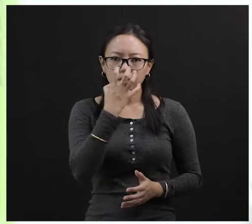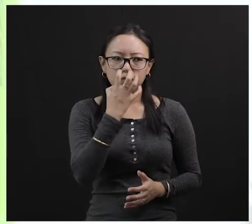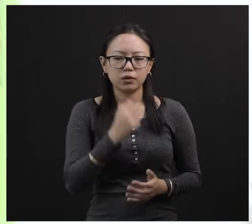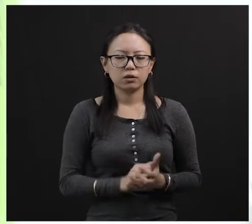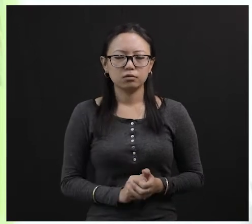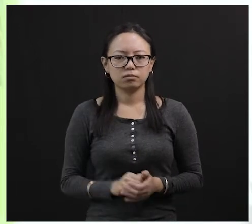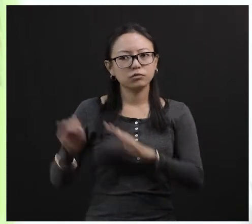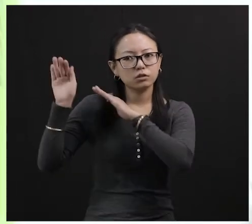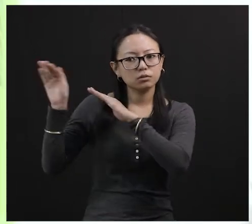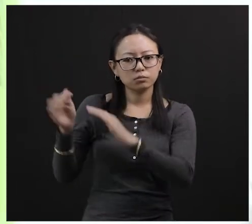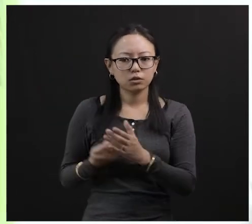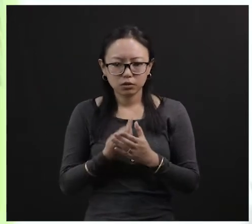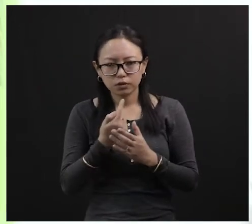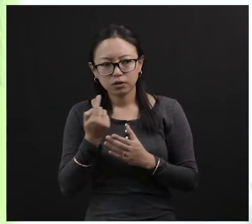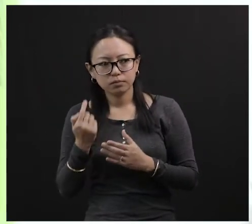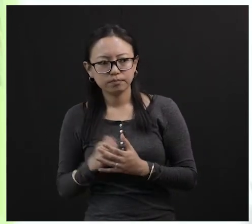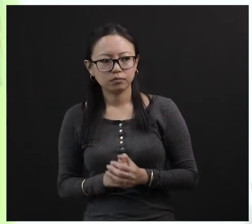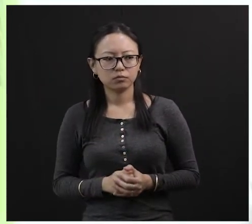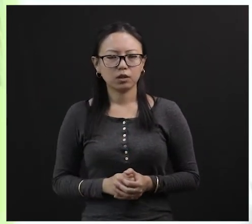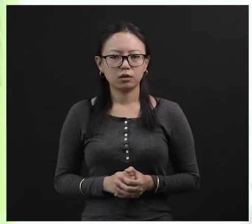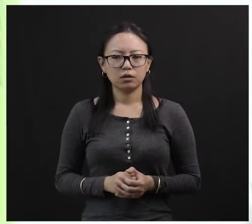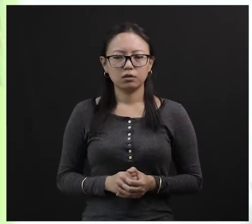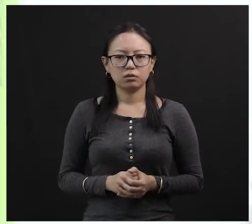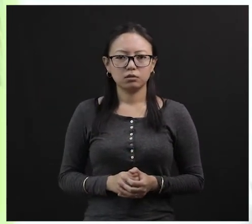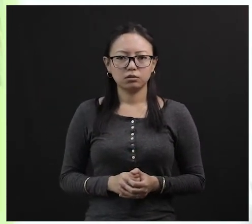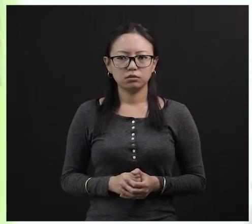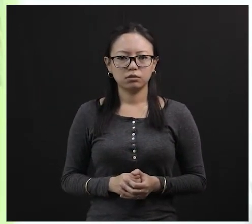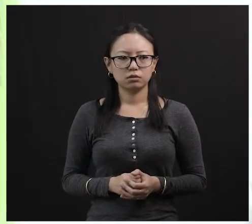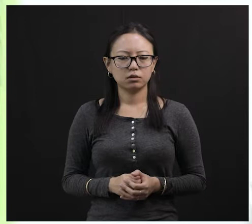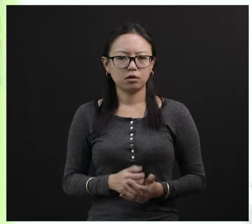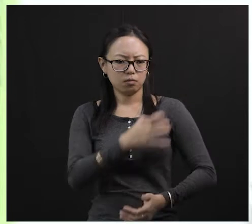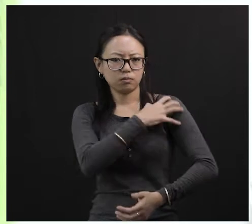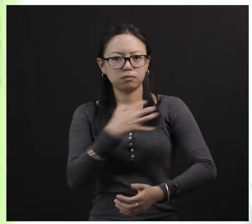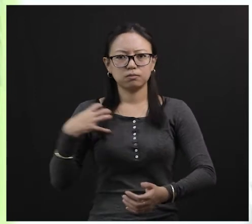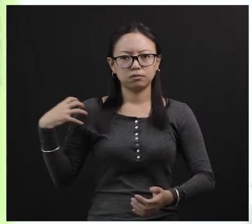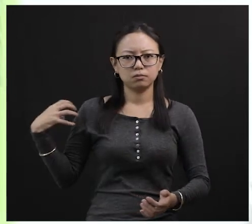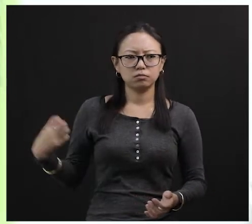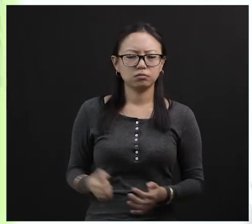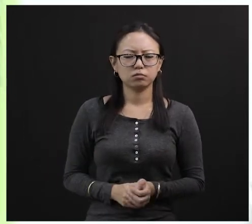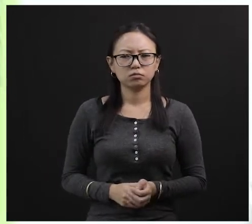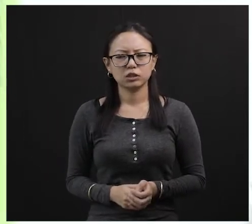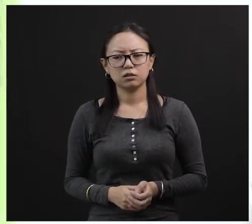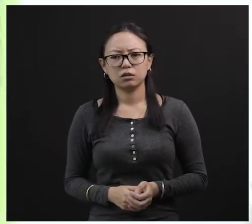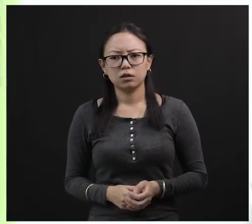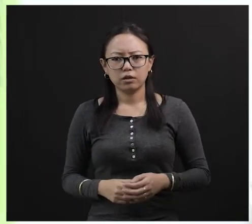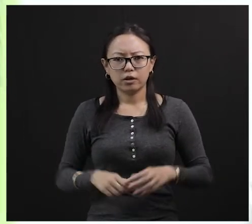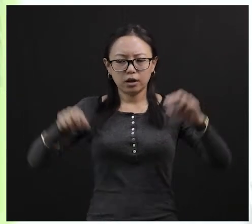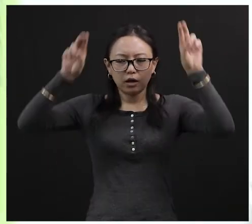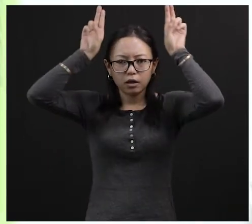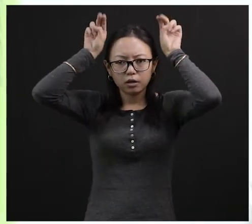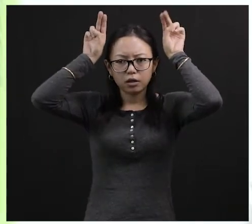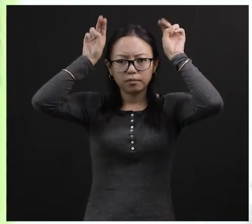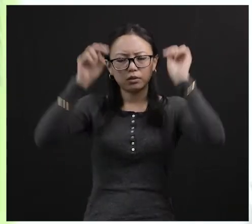Sheep, right? They also eat grass, right? And rabbits. So all these animals and so